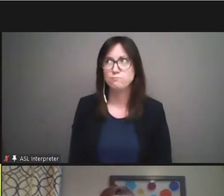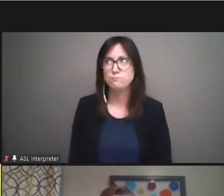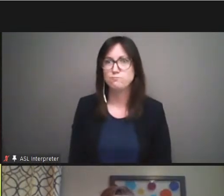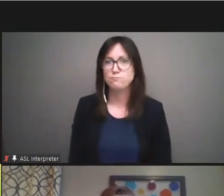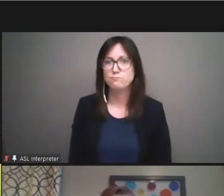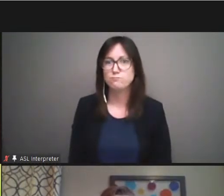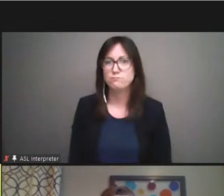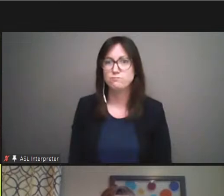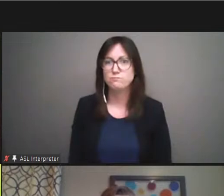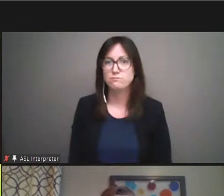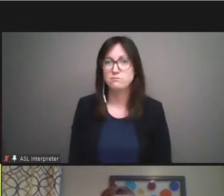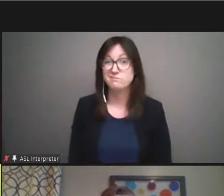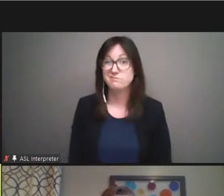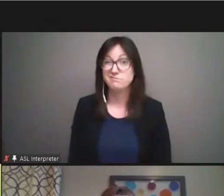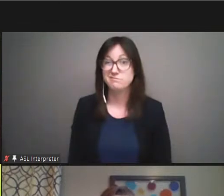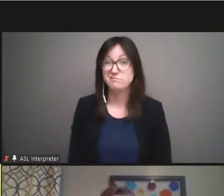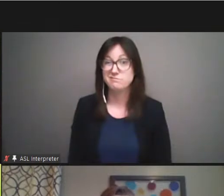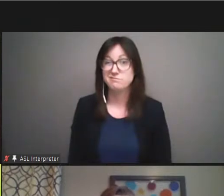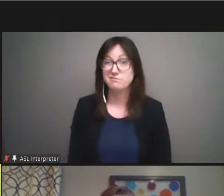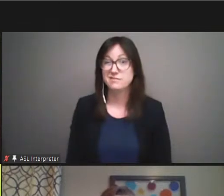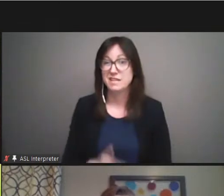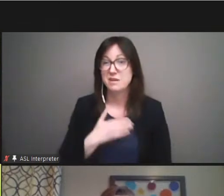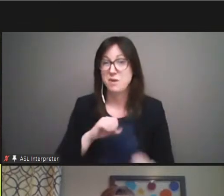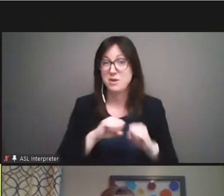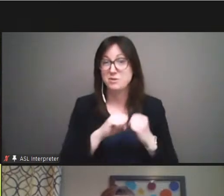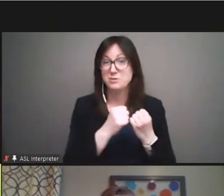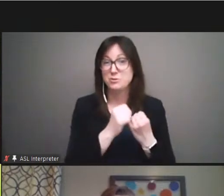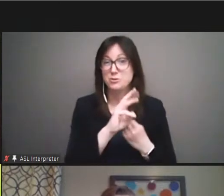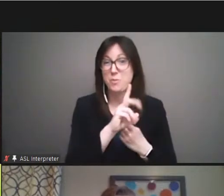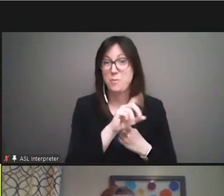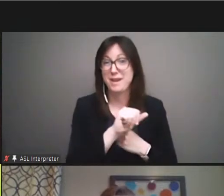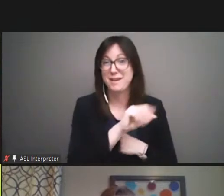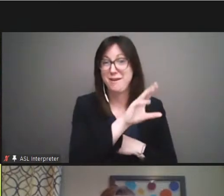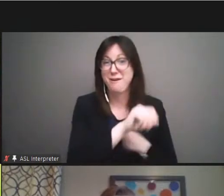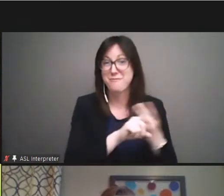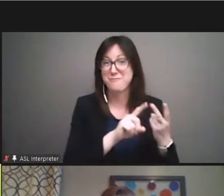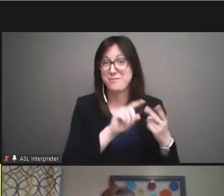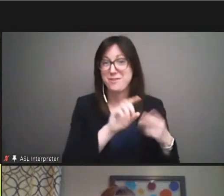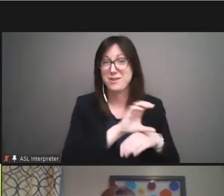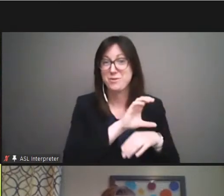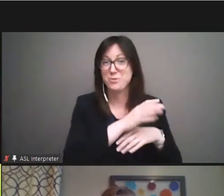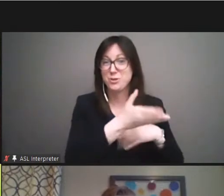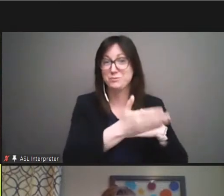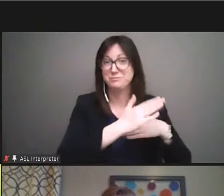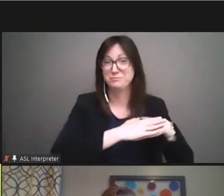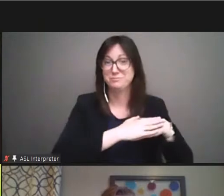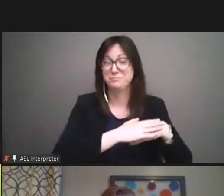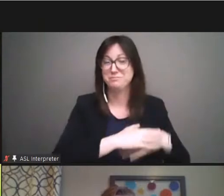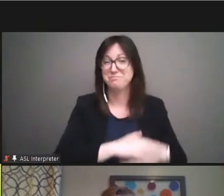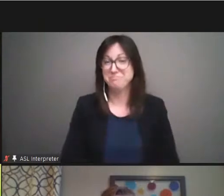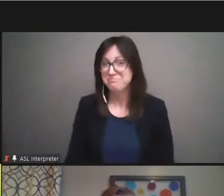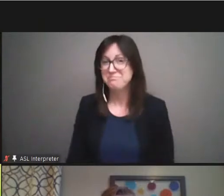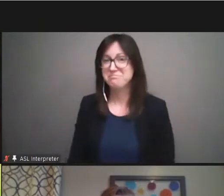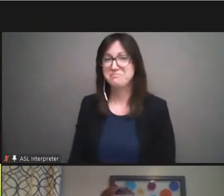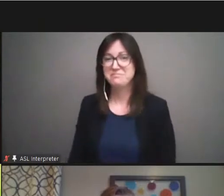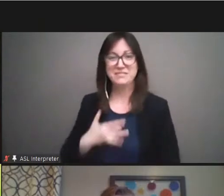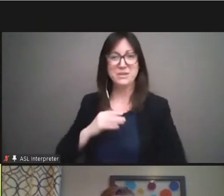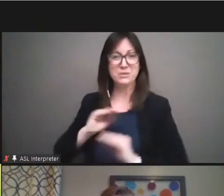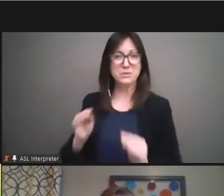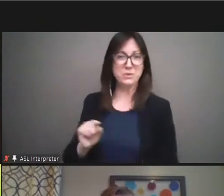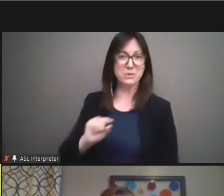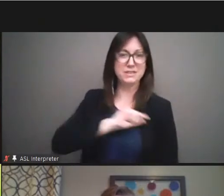Turning off my computer and my social media and not feeling guilty about it, because there's this